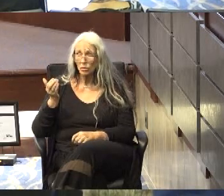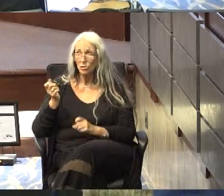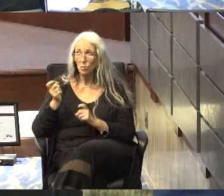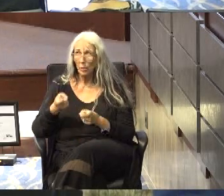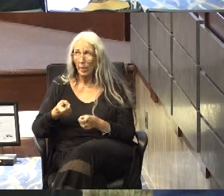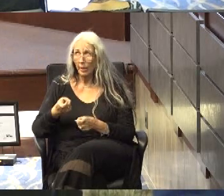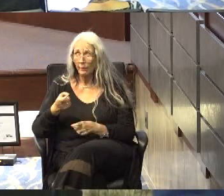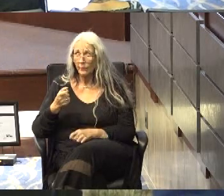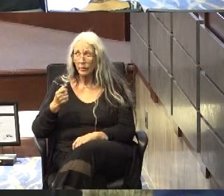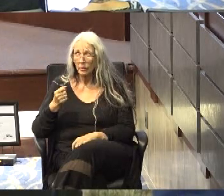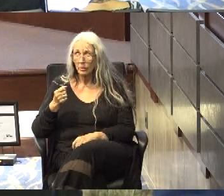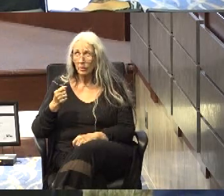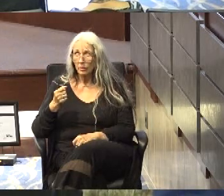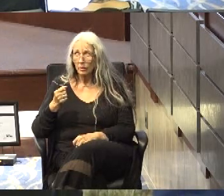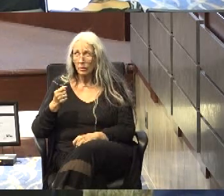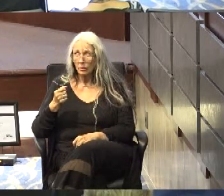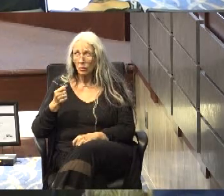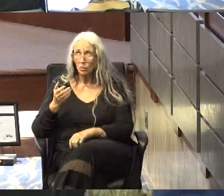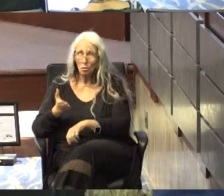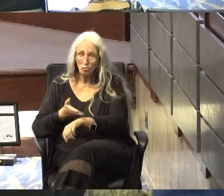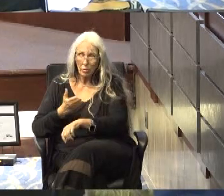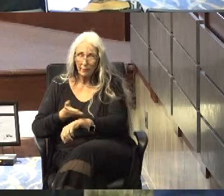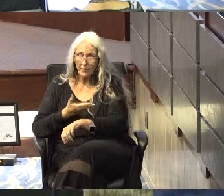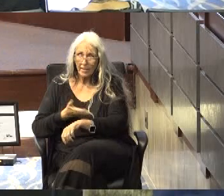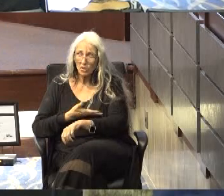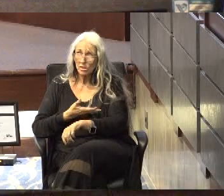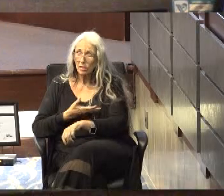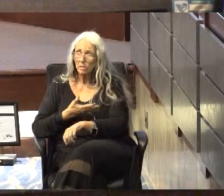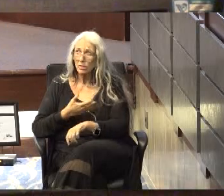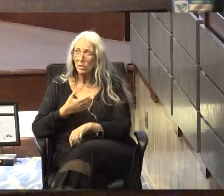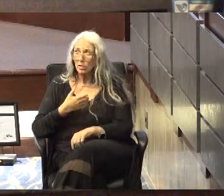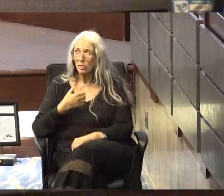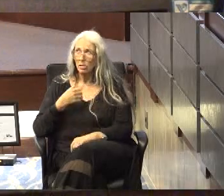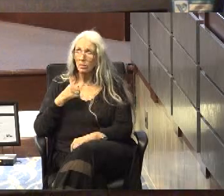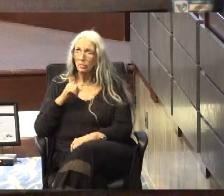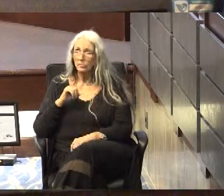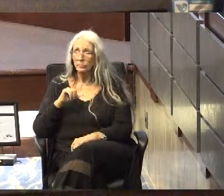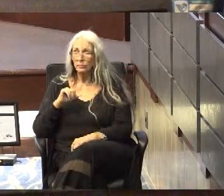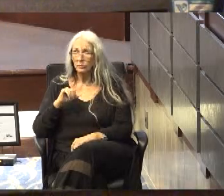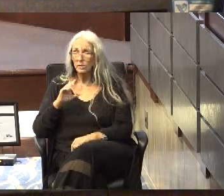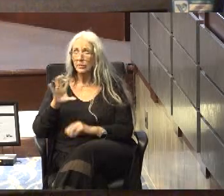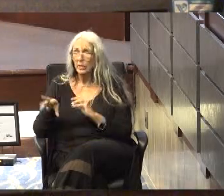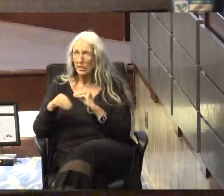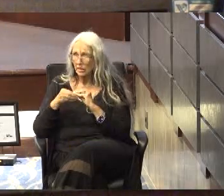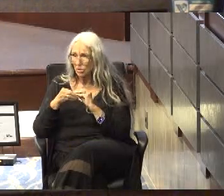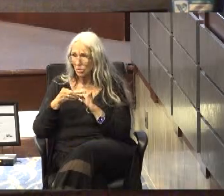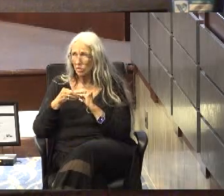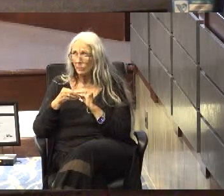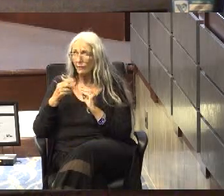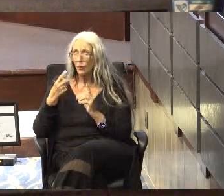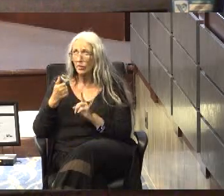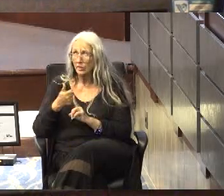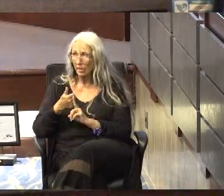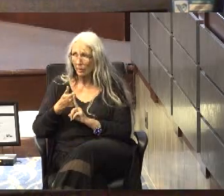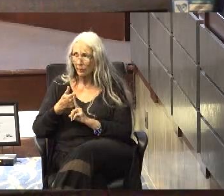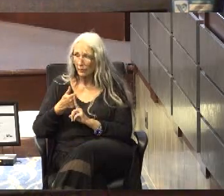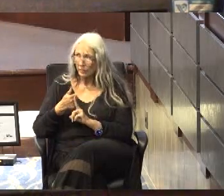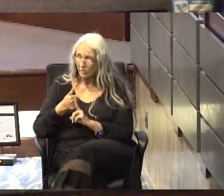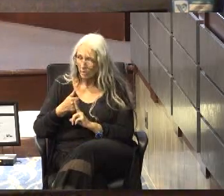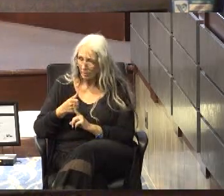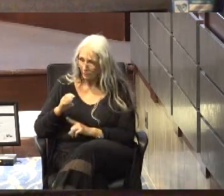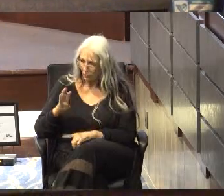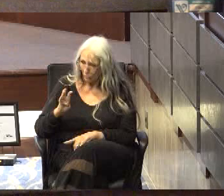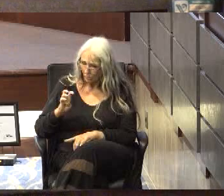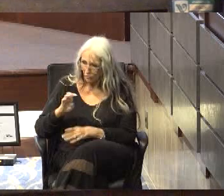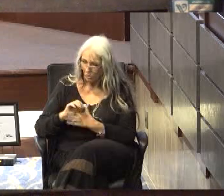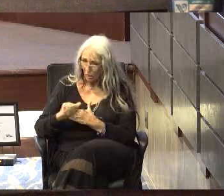the renovation itself for the addition itself was noted at $400 a